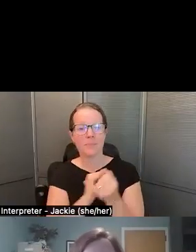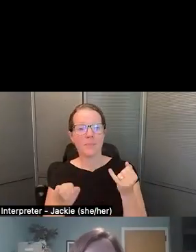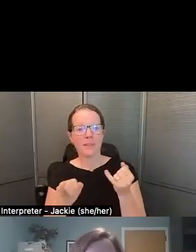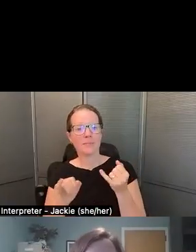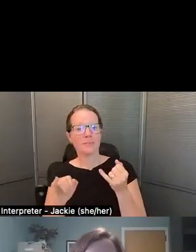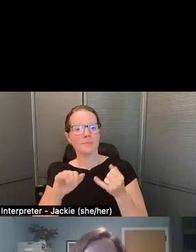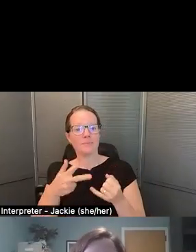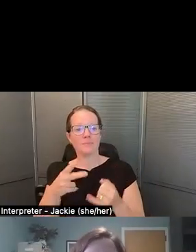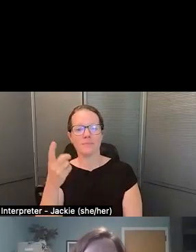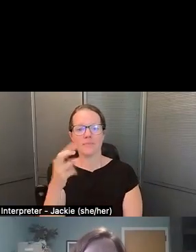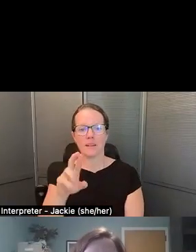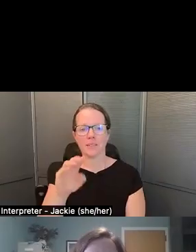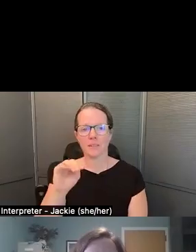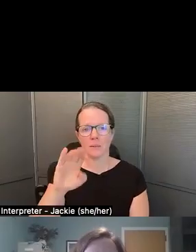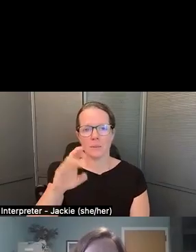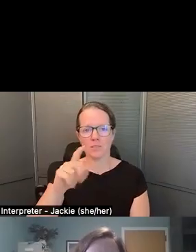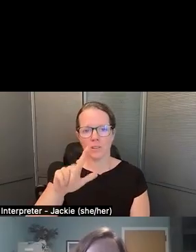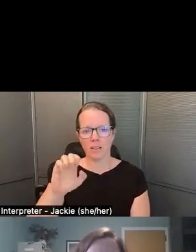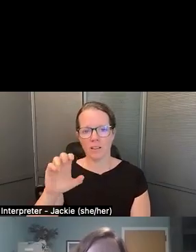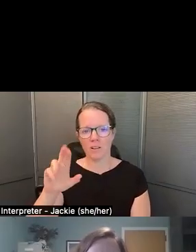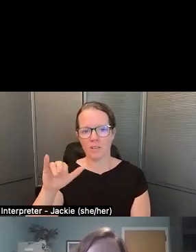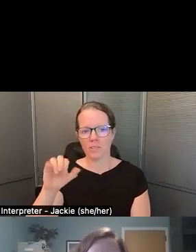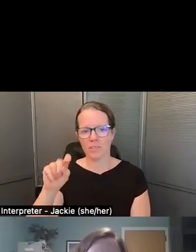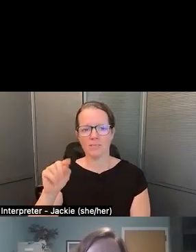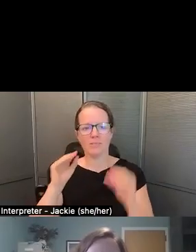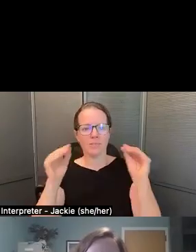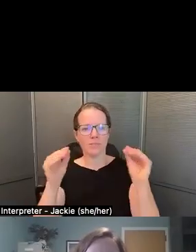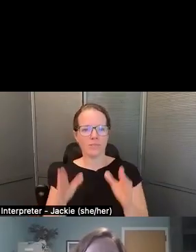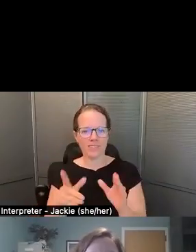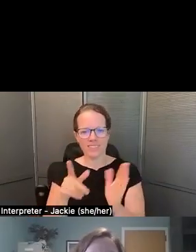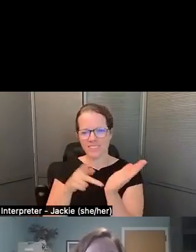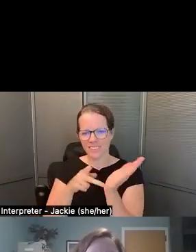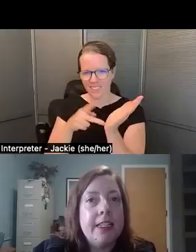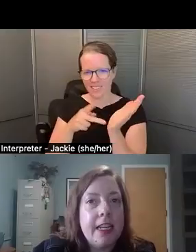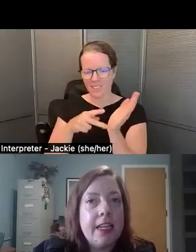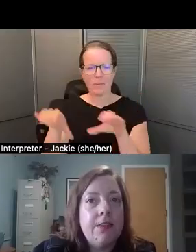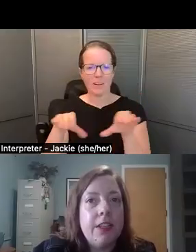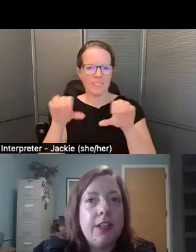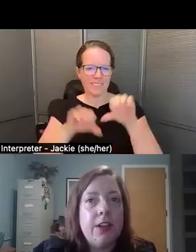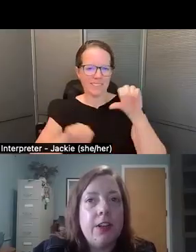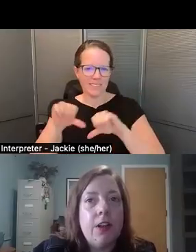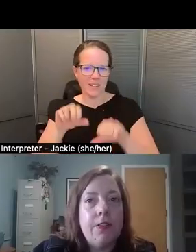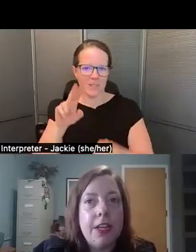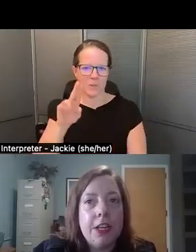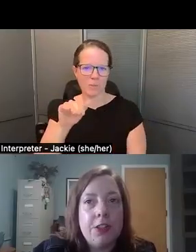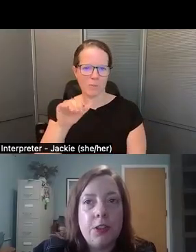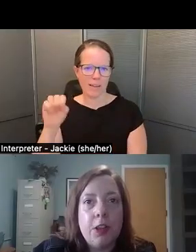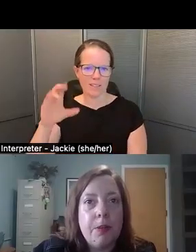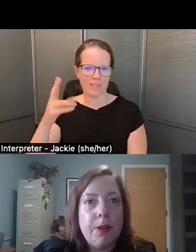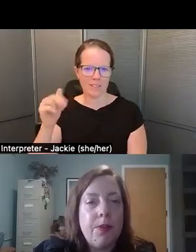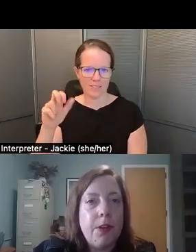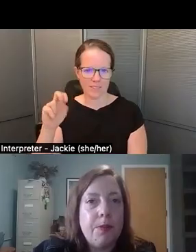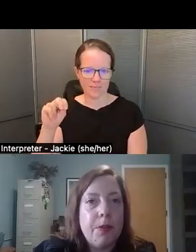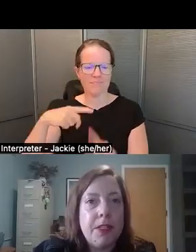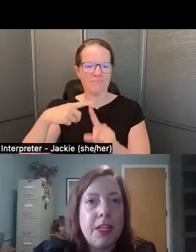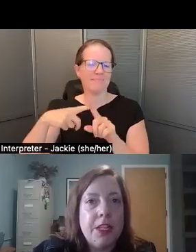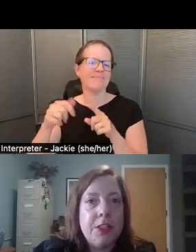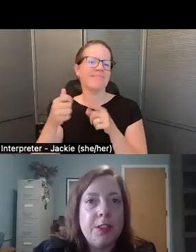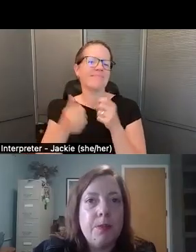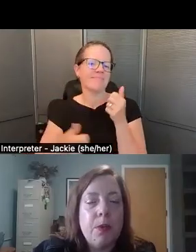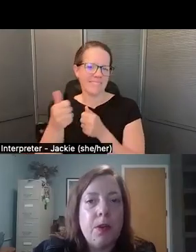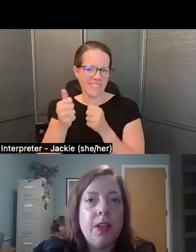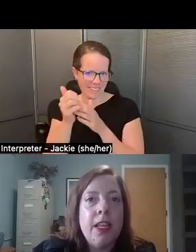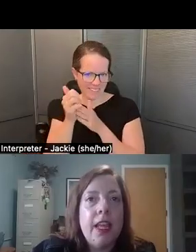in the Department of Psychiatry and Behavioral Sciences at UMass Chan and an executive leader of the National Collaborative for